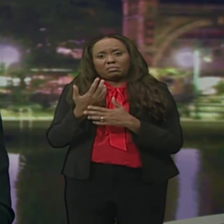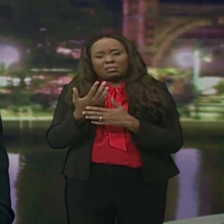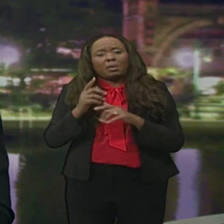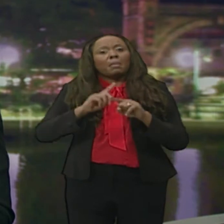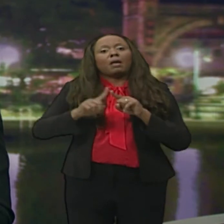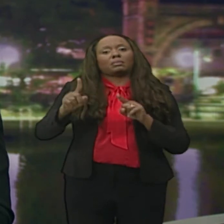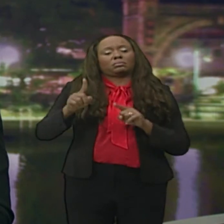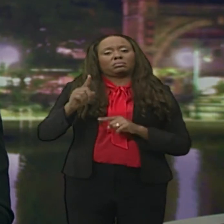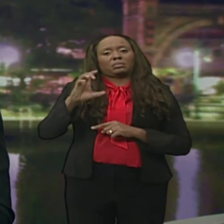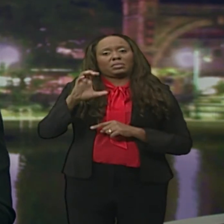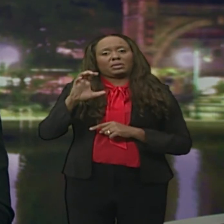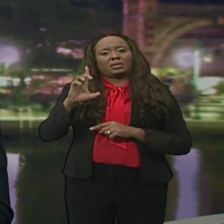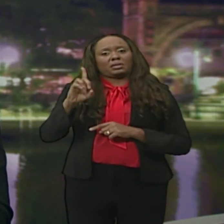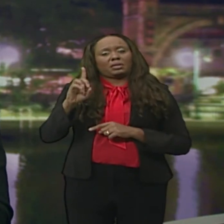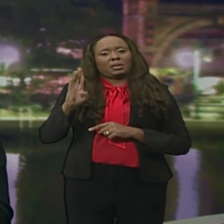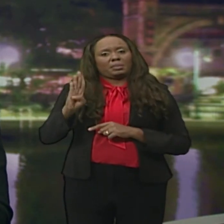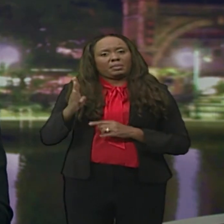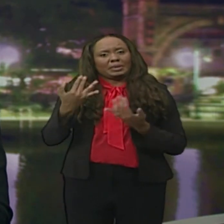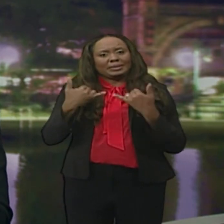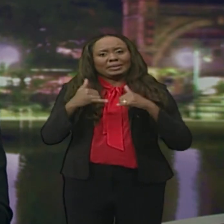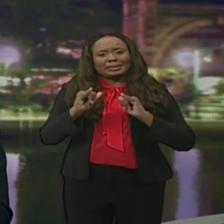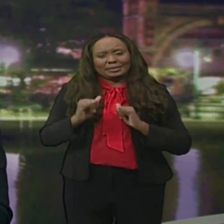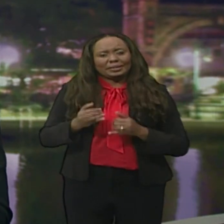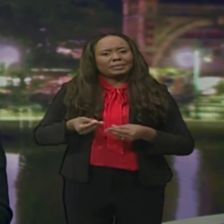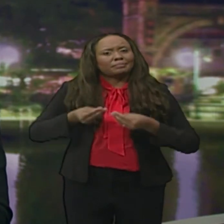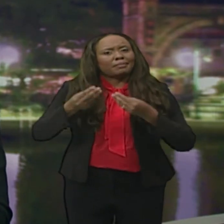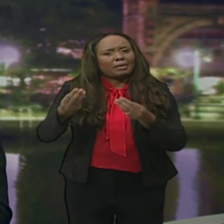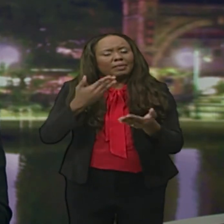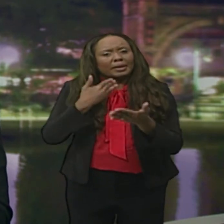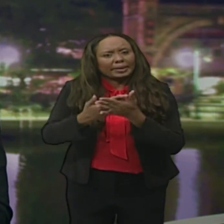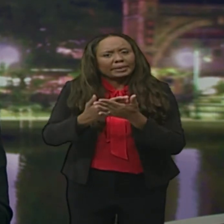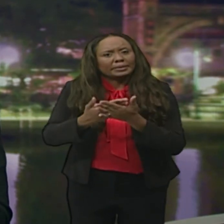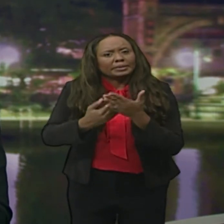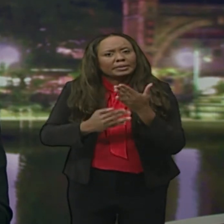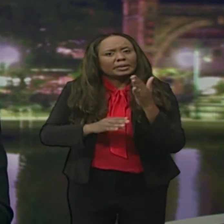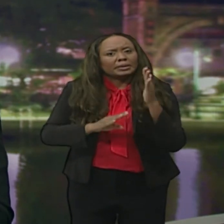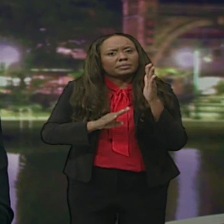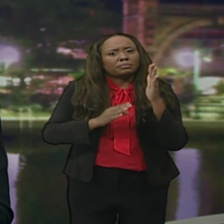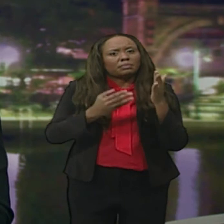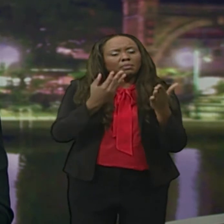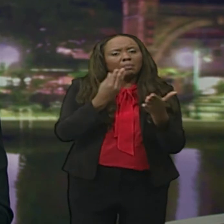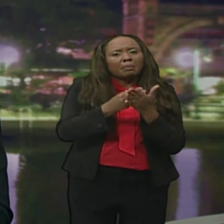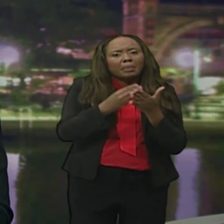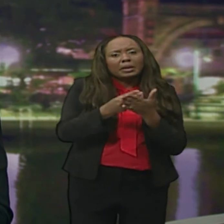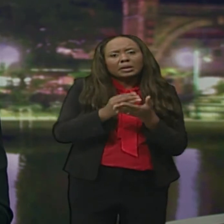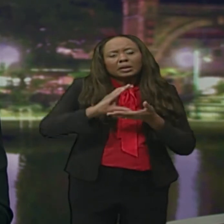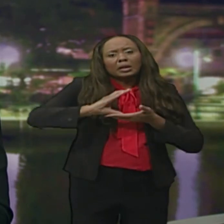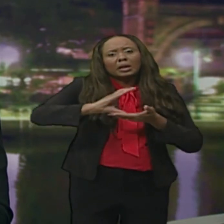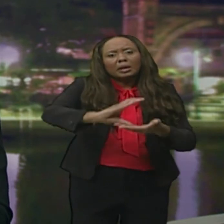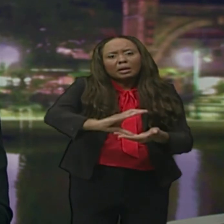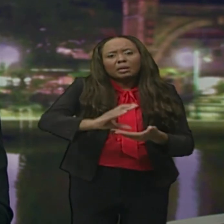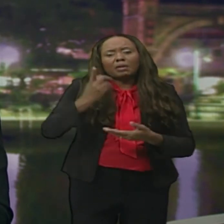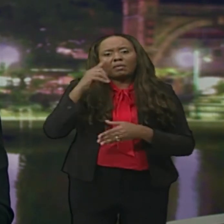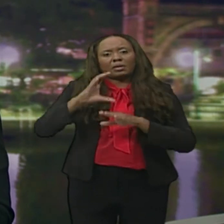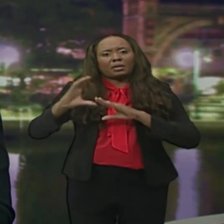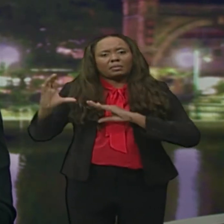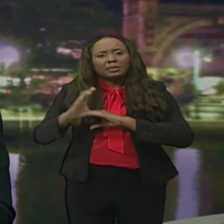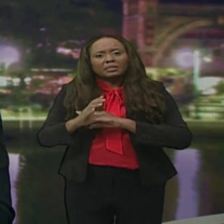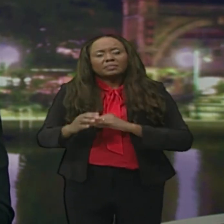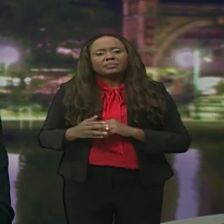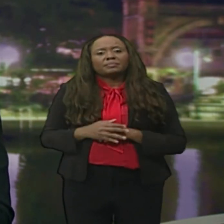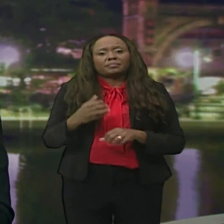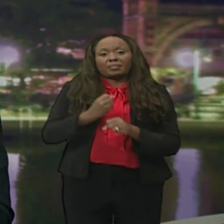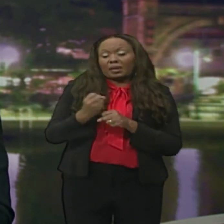to maintain its position as a leading source of long-term development, financing, and capacity building in the Caribbean.